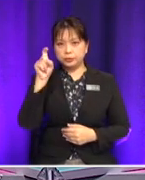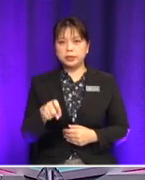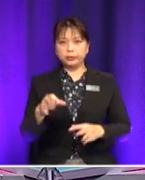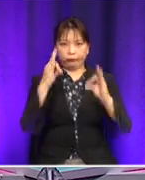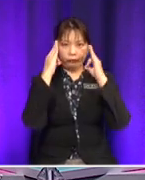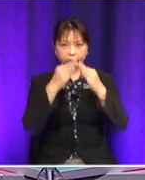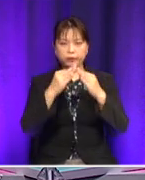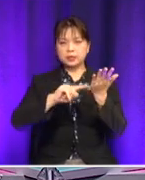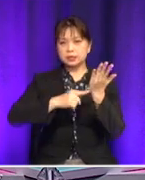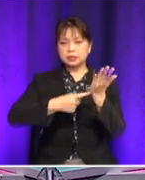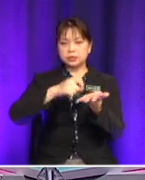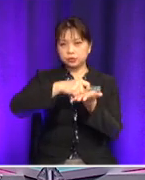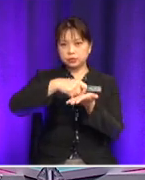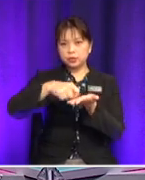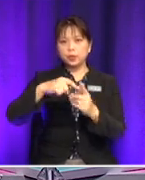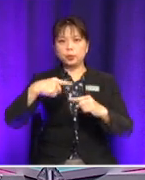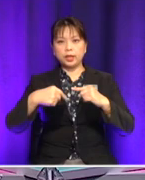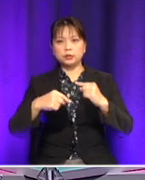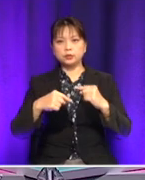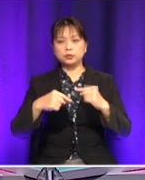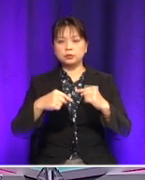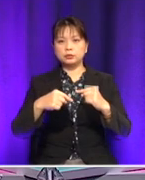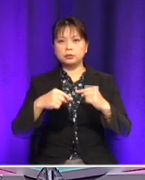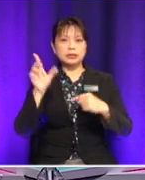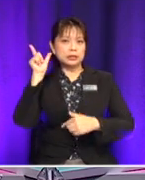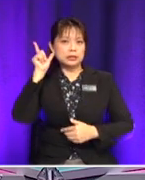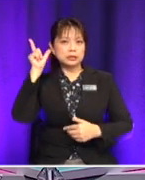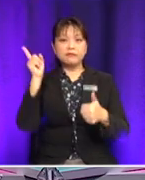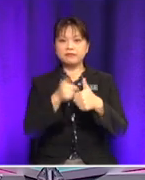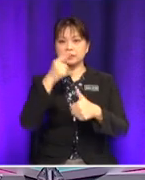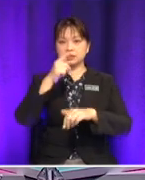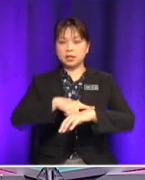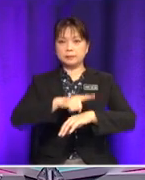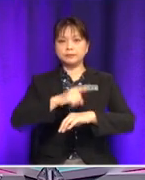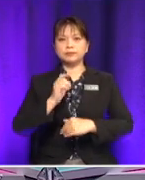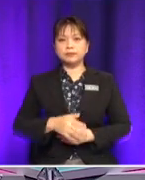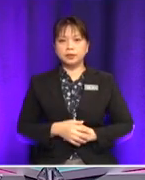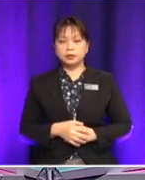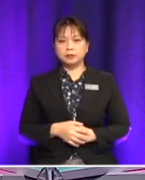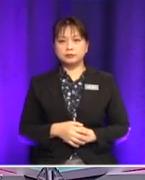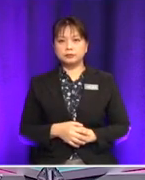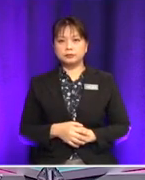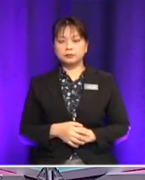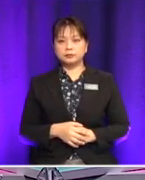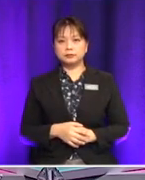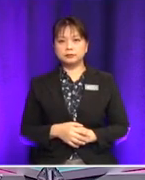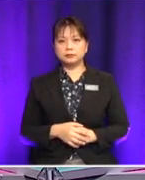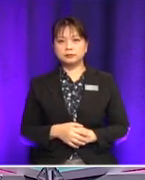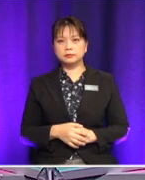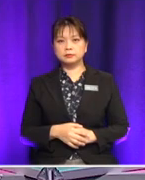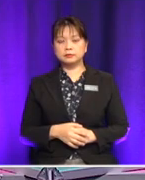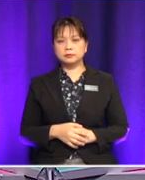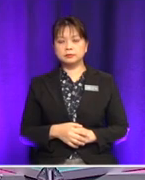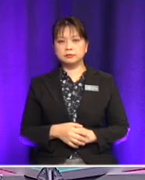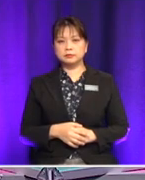start jotting down when it comes to the first round. Don't screw up. Mm-hmm. So that was the end of our third segment. So